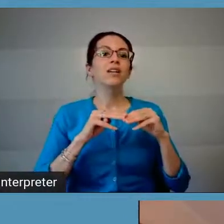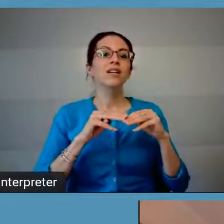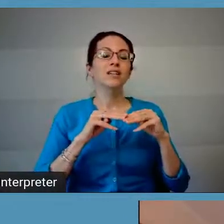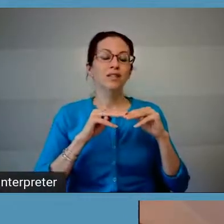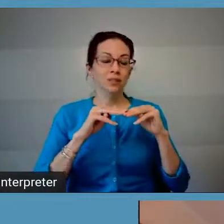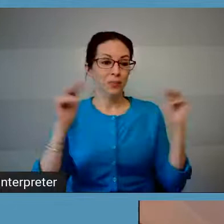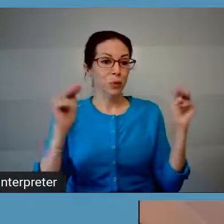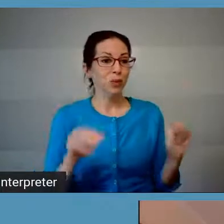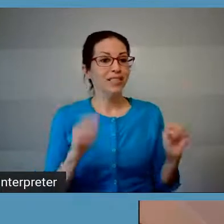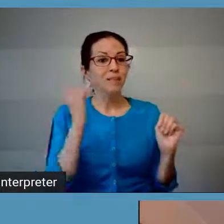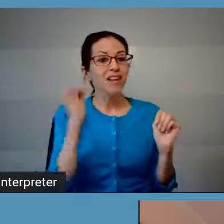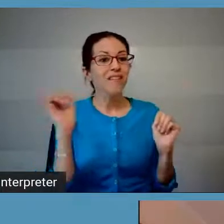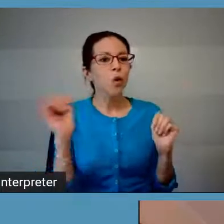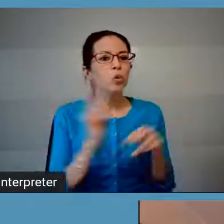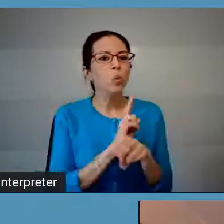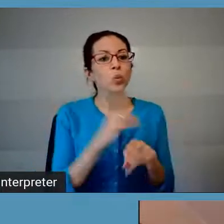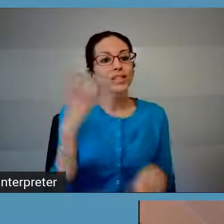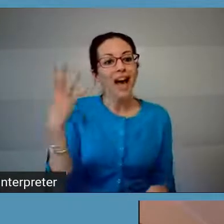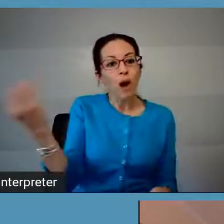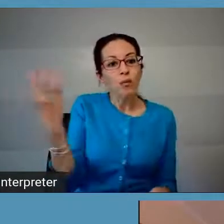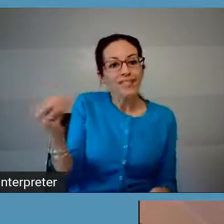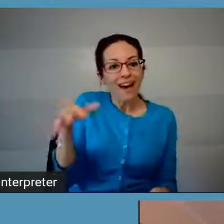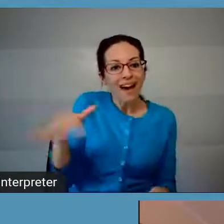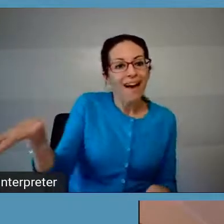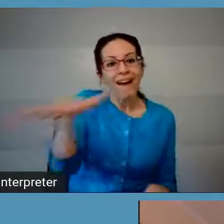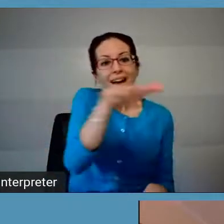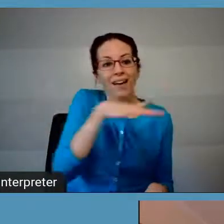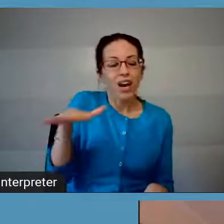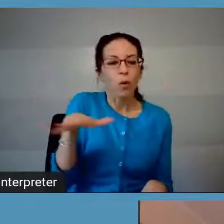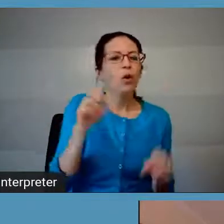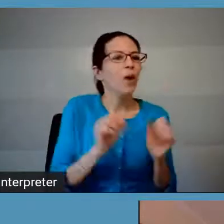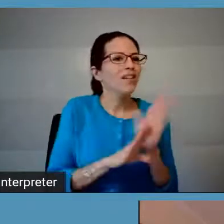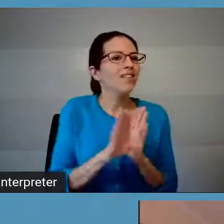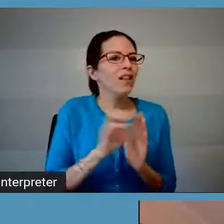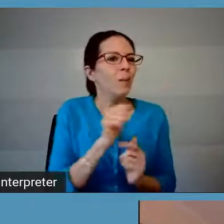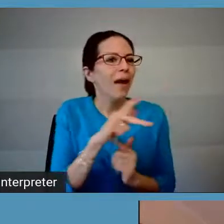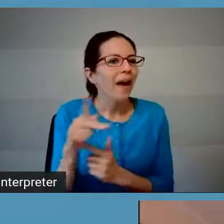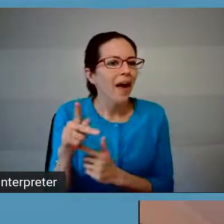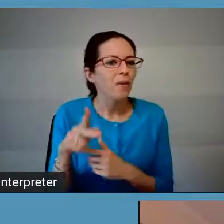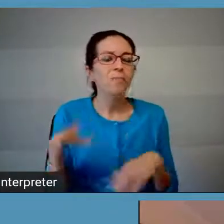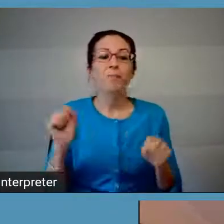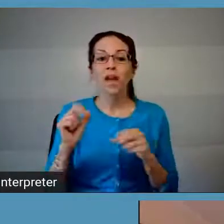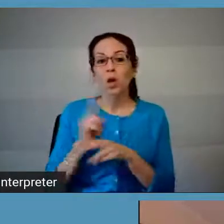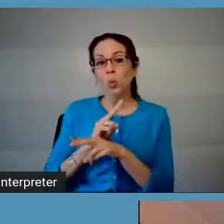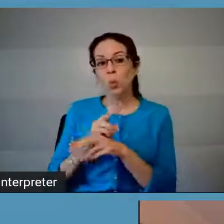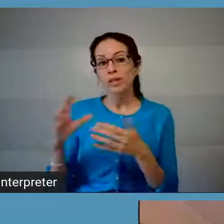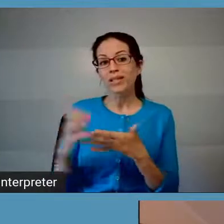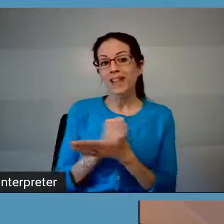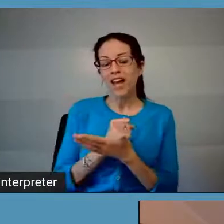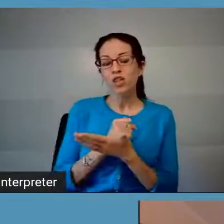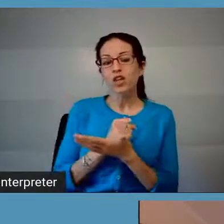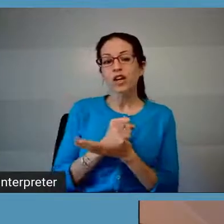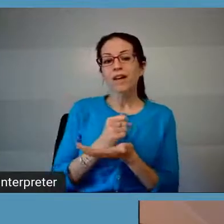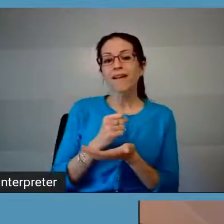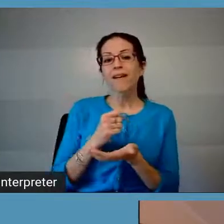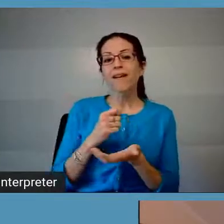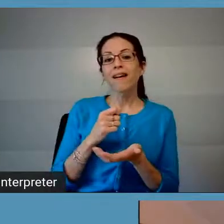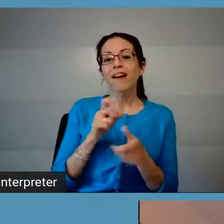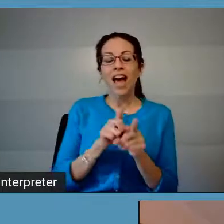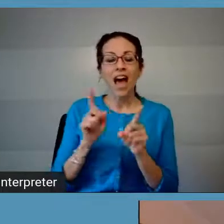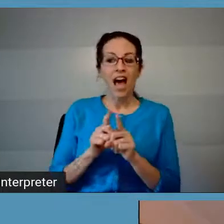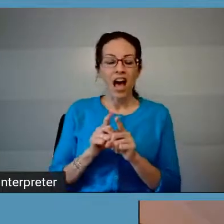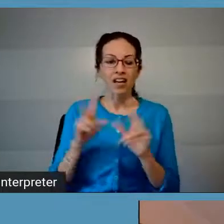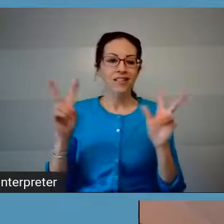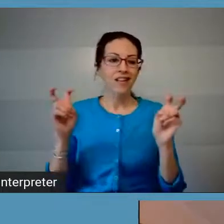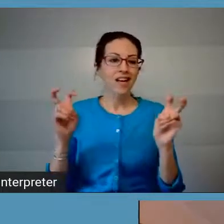also a part of their site. You can develop an app. You can use your collections as the sort of points of